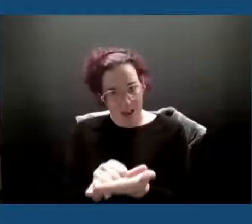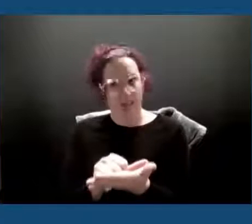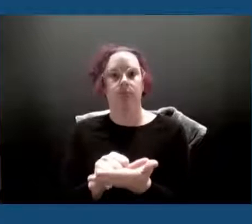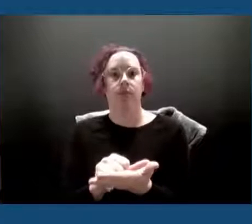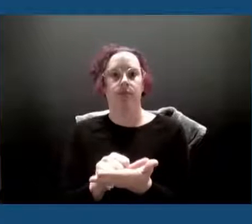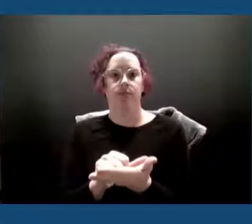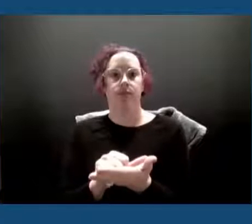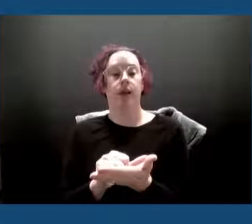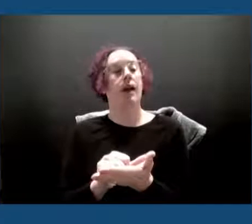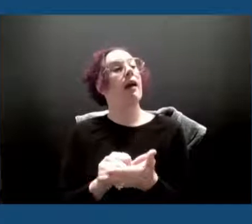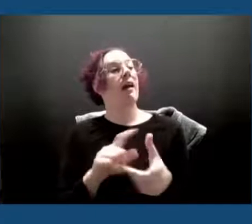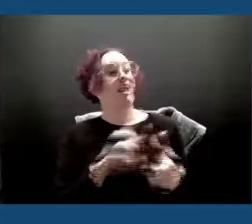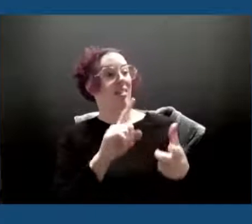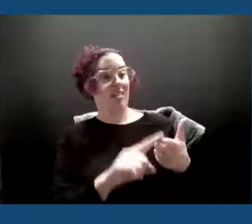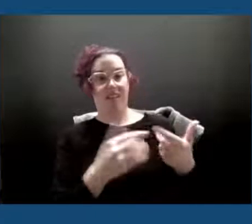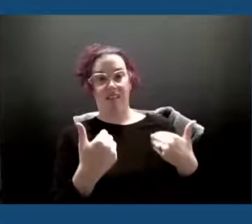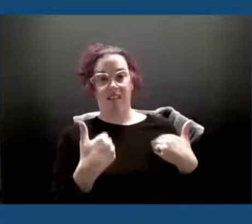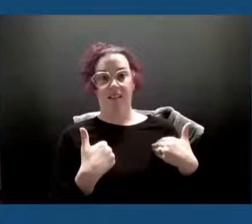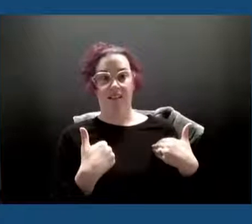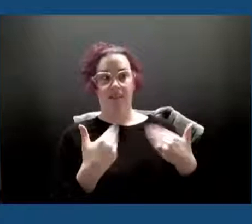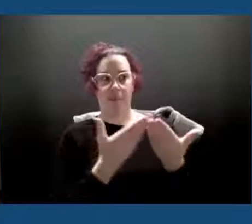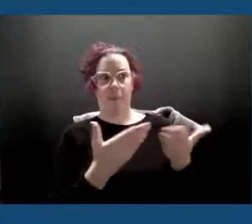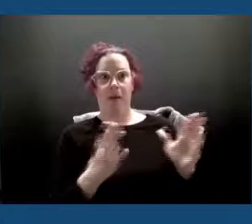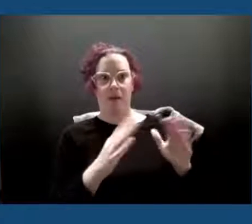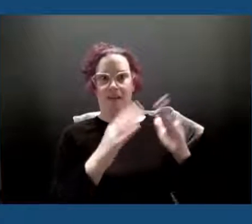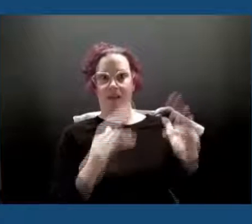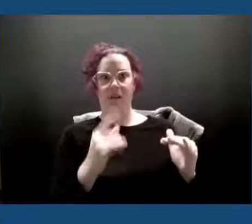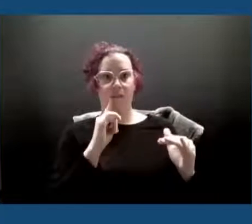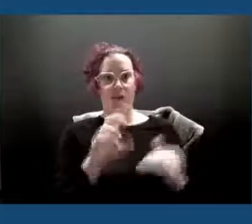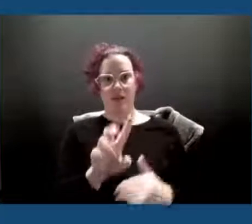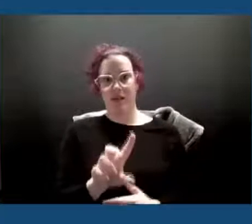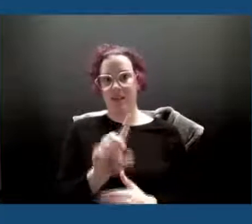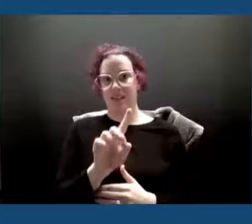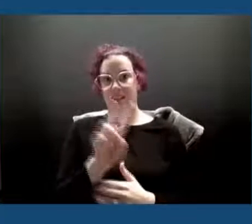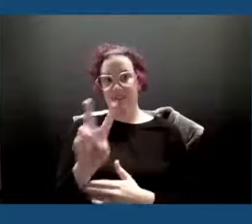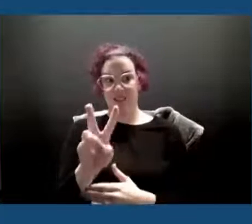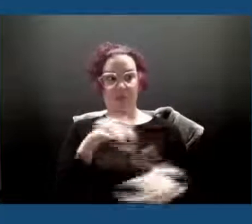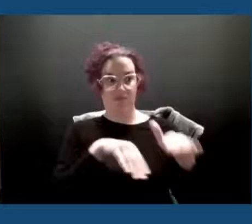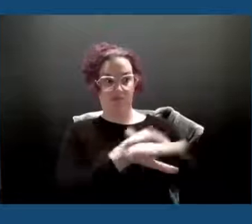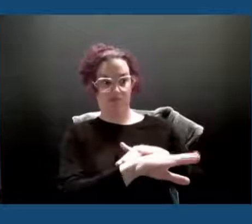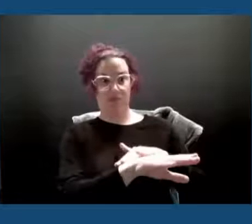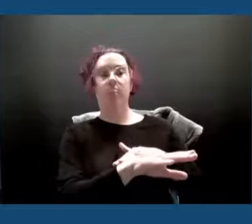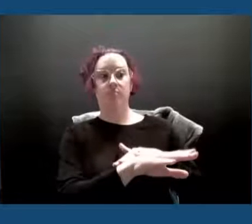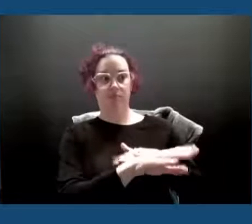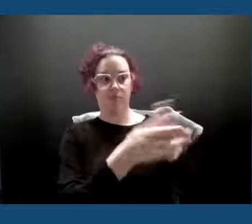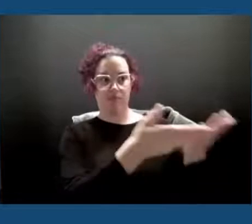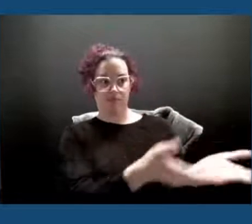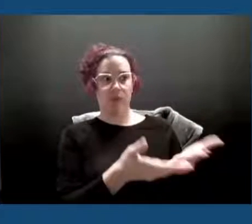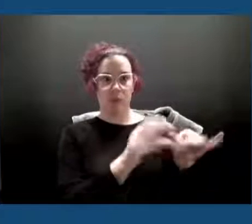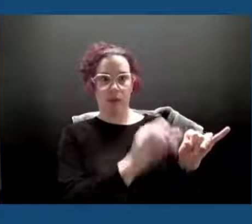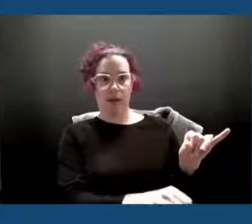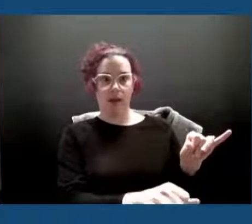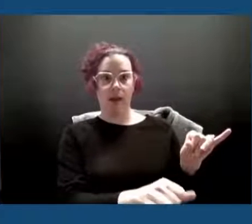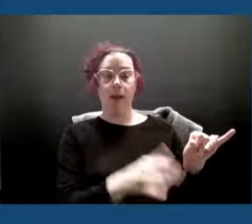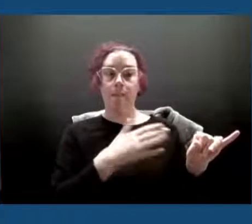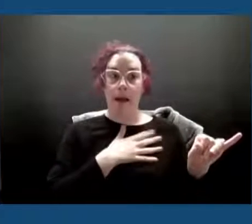for victims of domestic violence, something my family did when my mom was 70 years old because she wanted to help other families. We all became part of